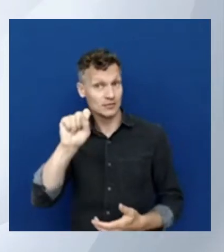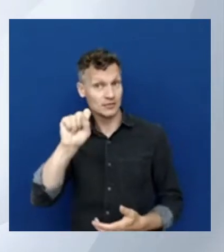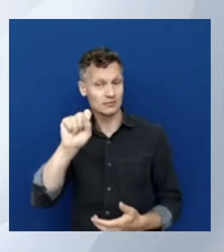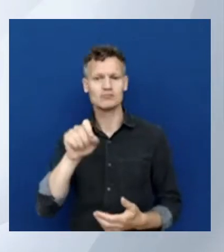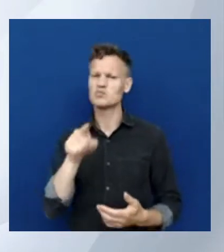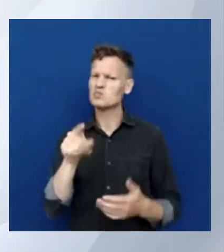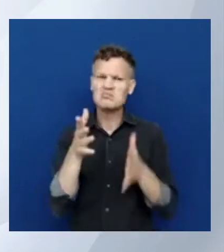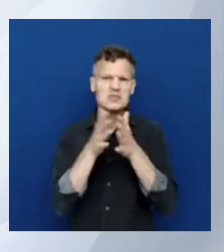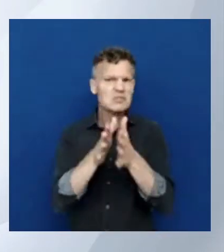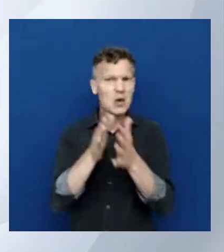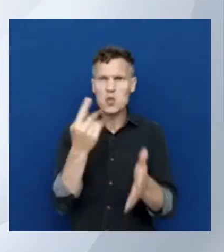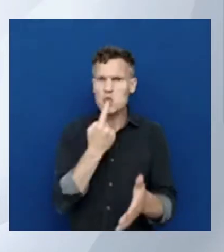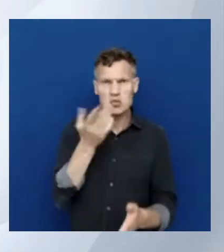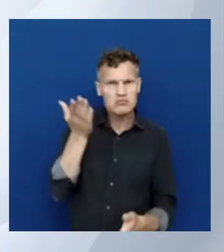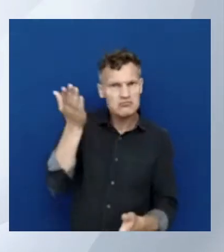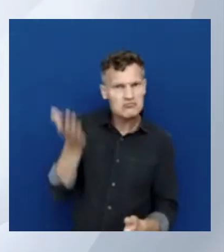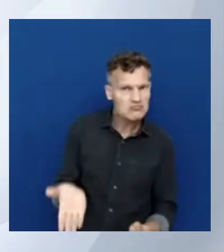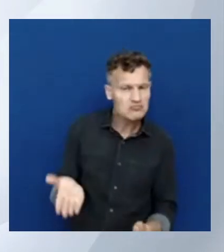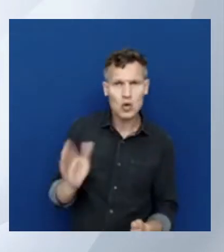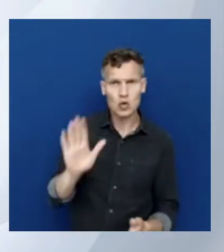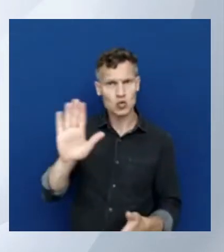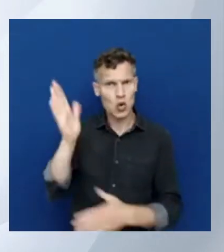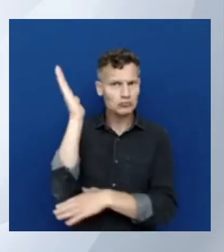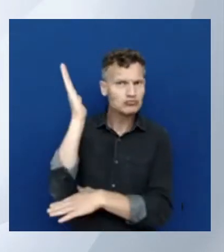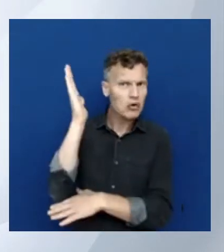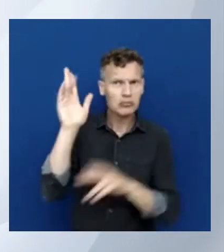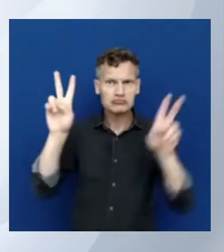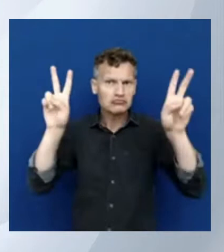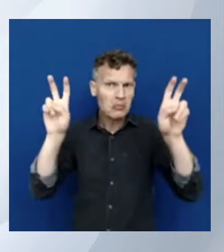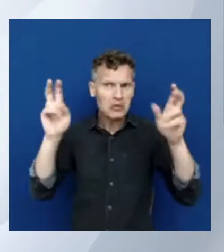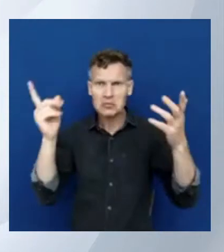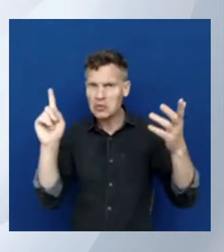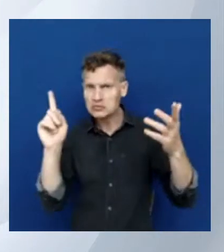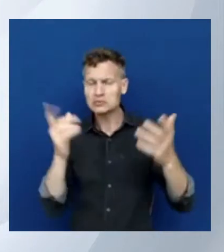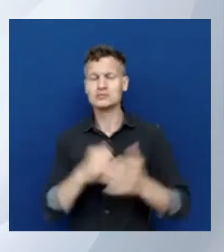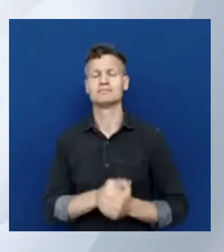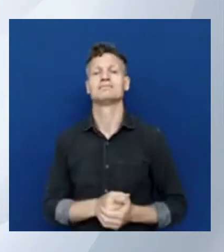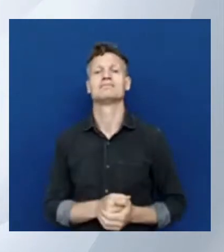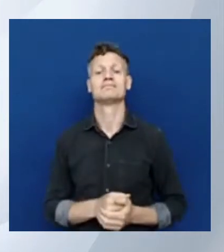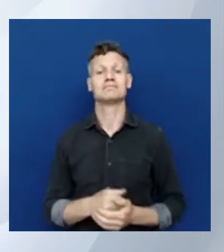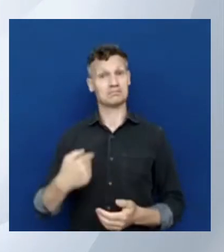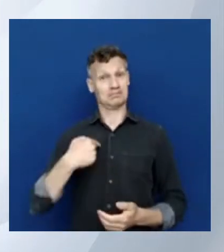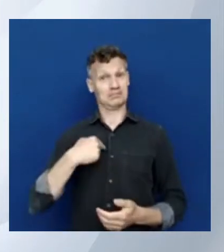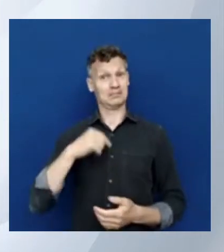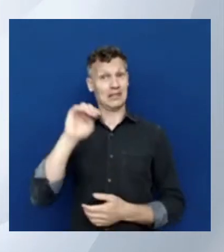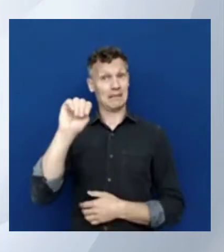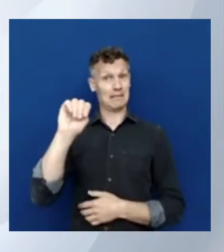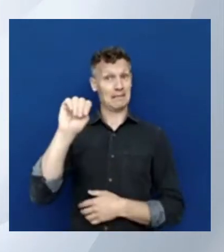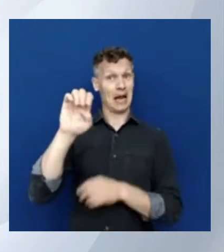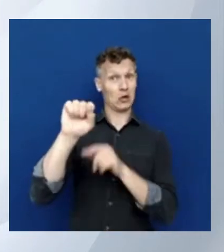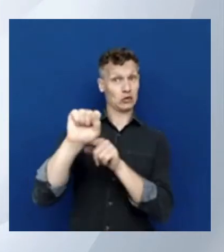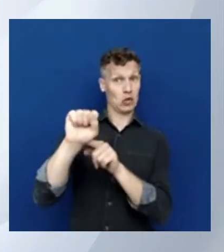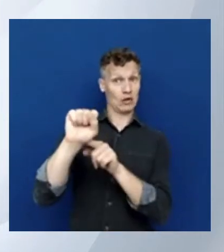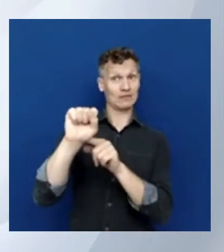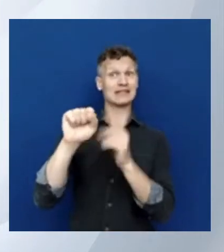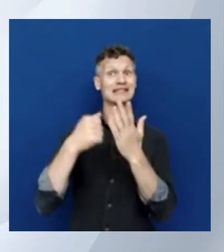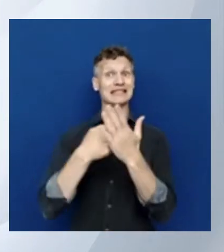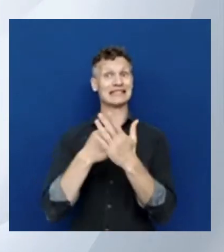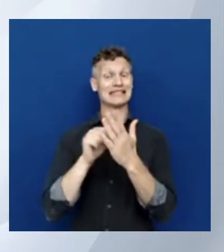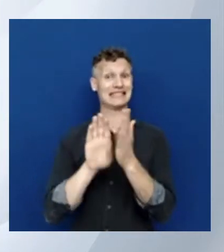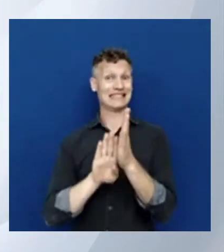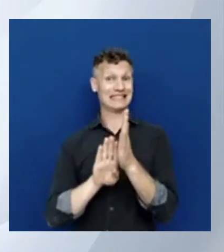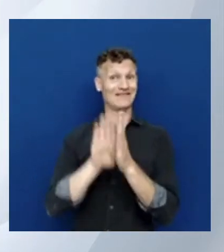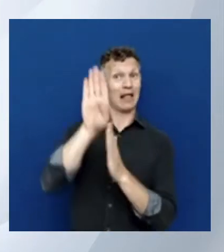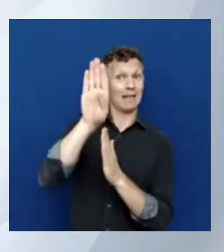are and what your talk is about? Well, I'm a Microsoft developer advocate, and what